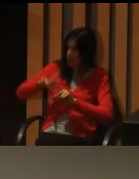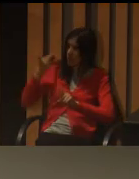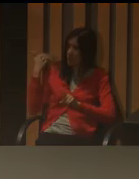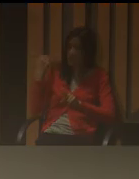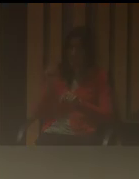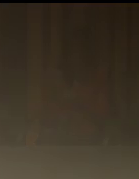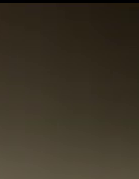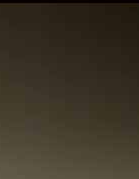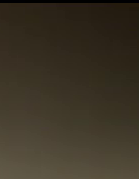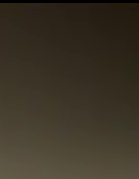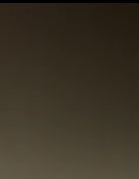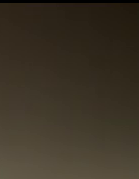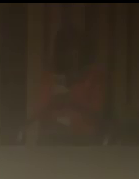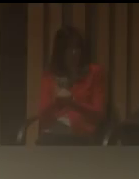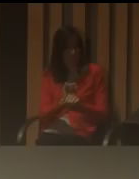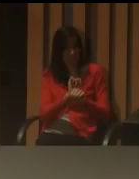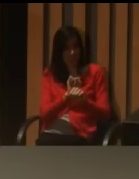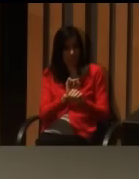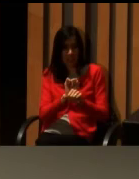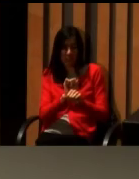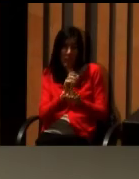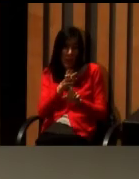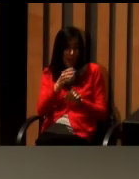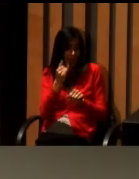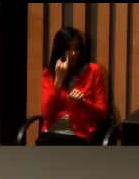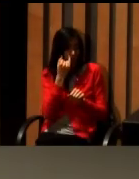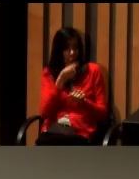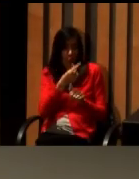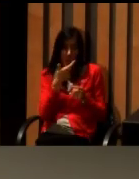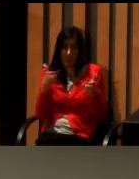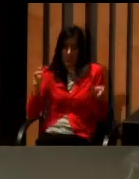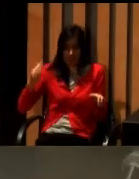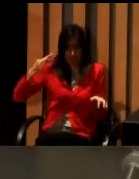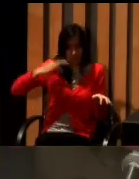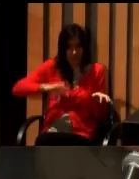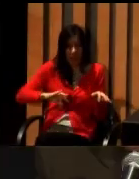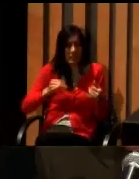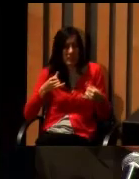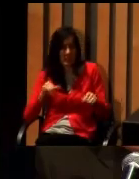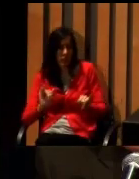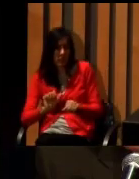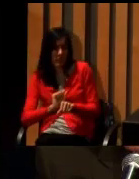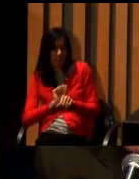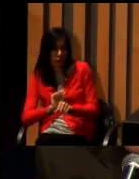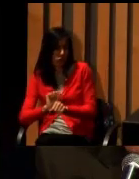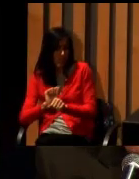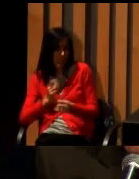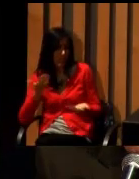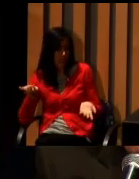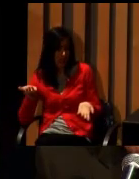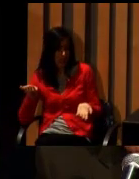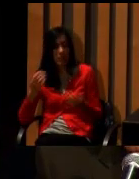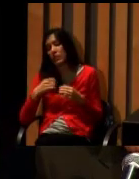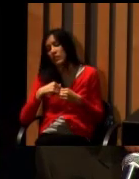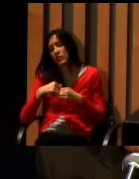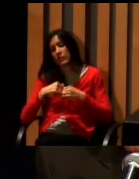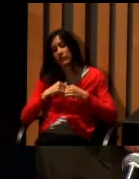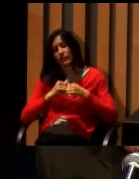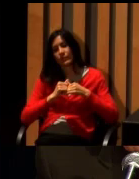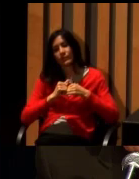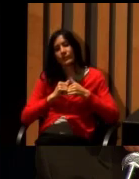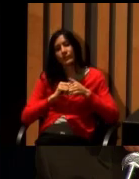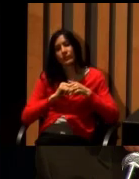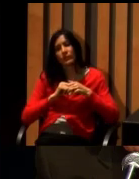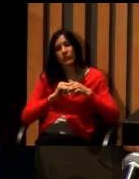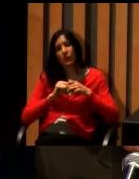Slavery, even at a high price, is still slavery. Just look at what just happened, in a sense, during